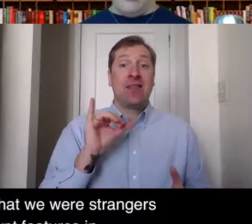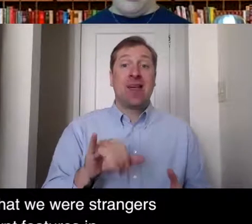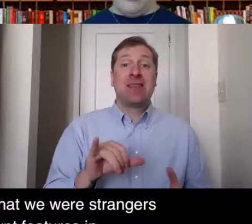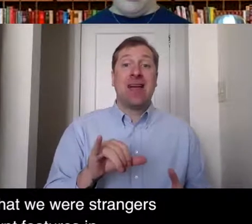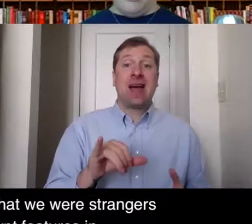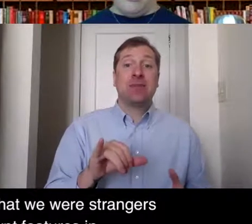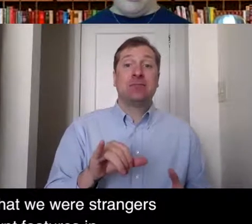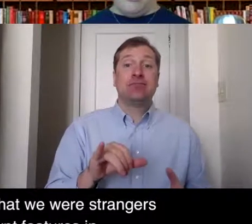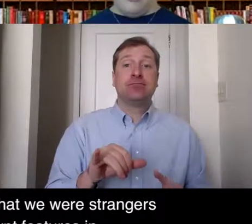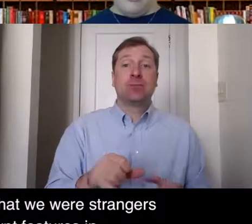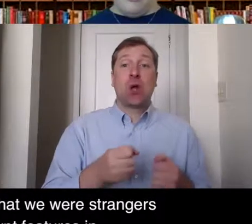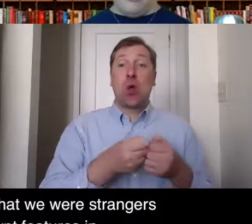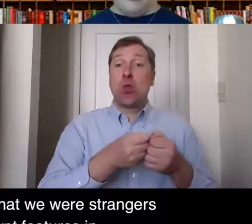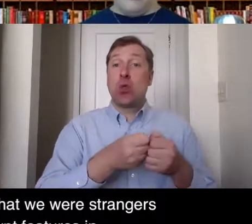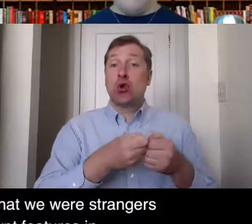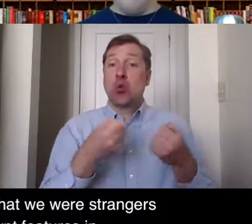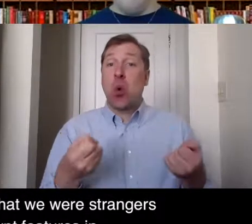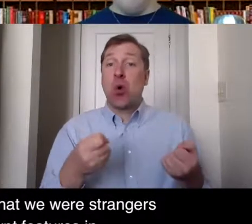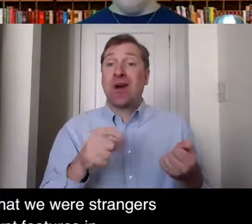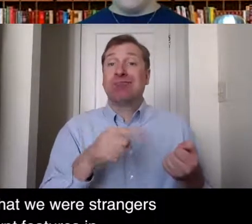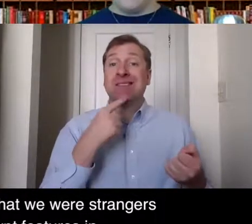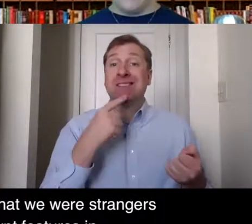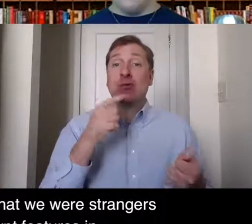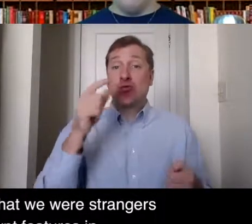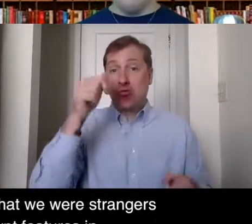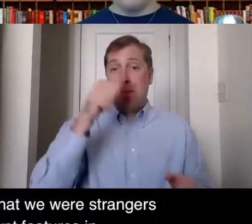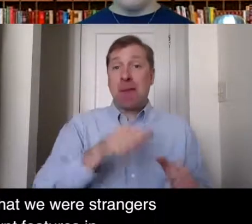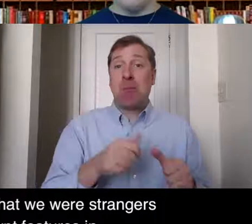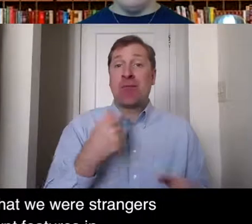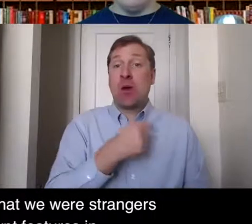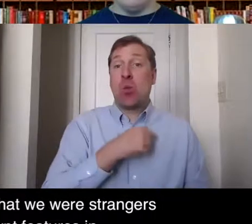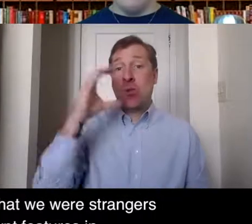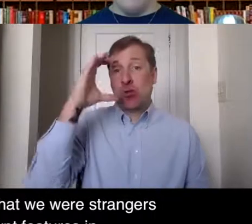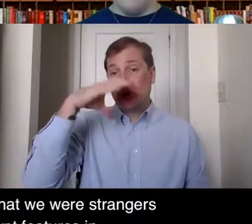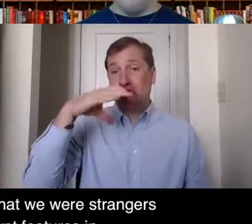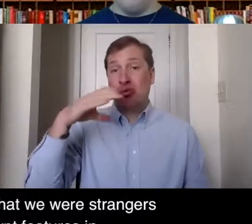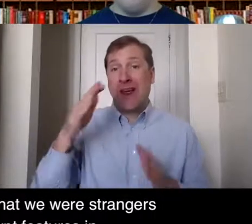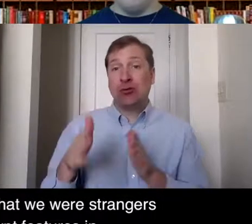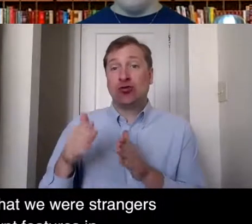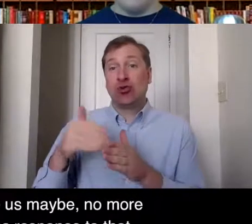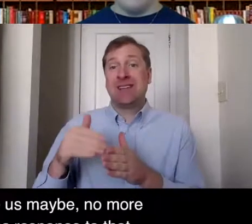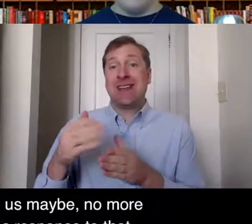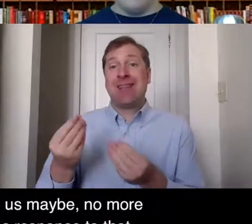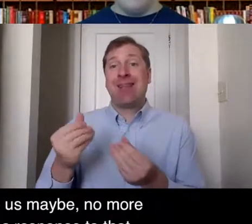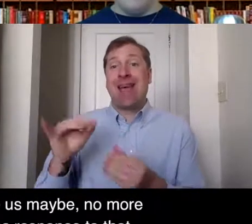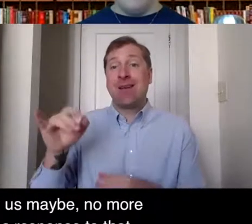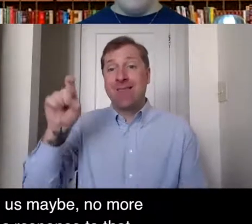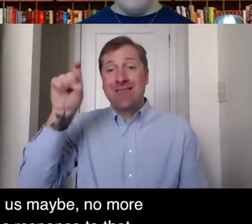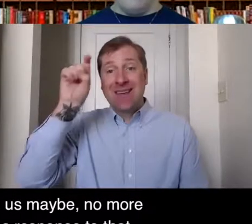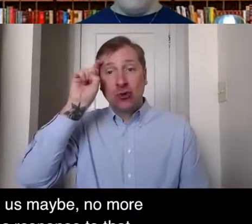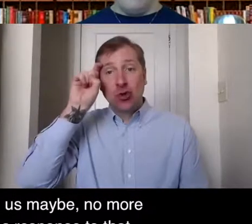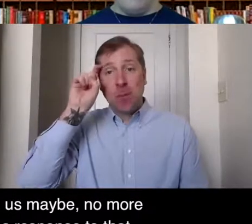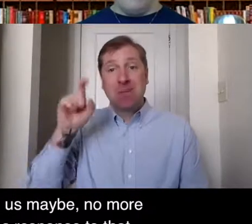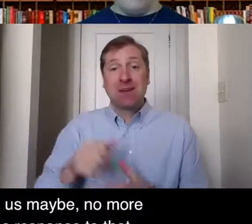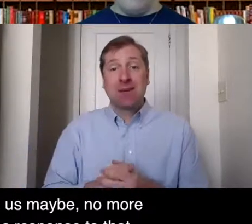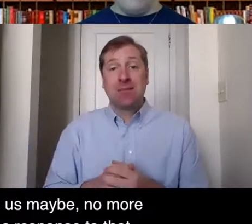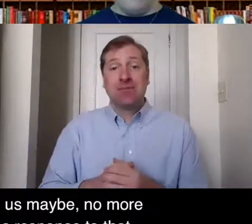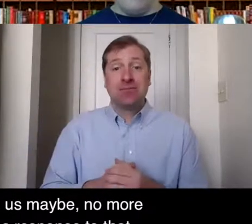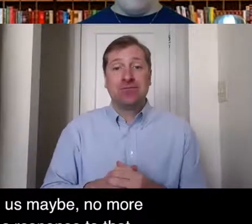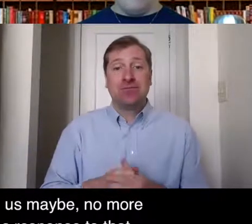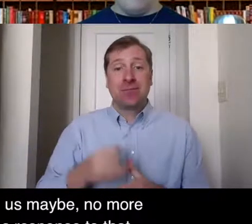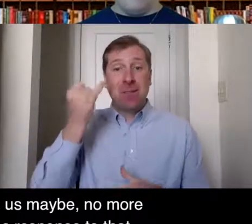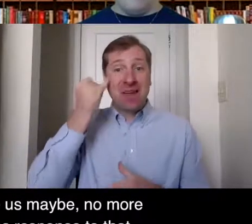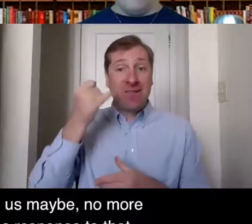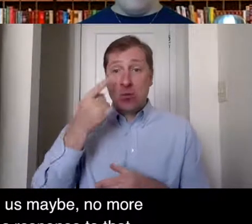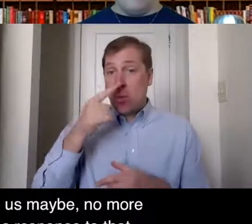to remember that we were strangers in the land of Egypt features in. I think if you could give us maybe